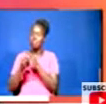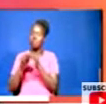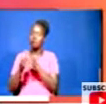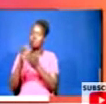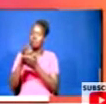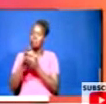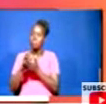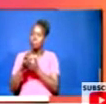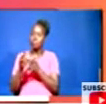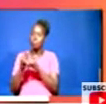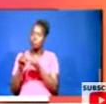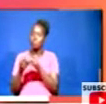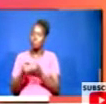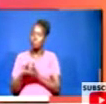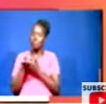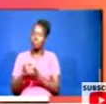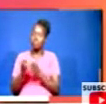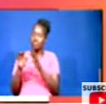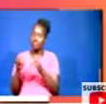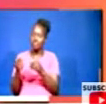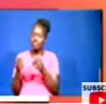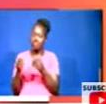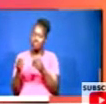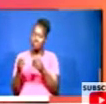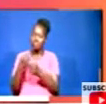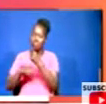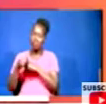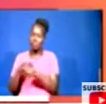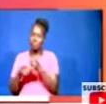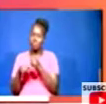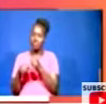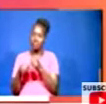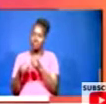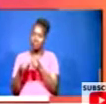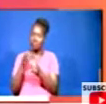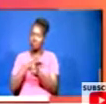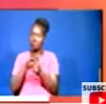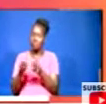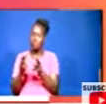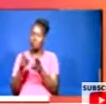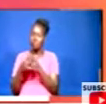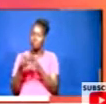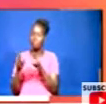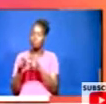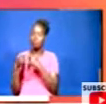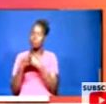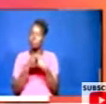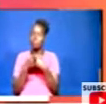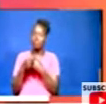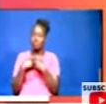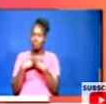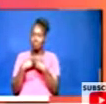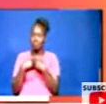that is equally facilitative of agricultural activities in a profitable manner, then you still have a challenge. So addressing